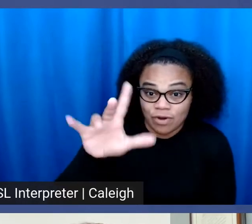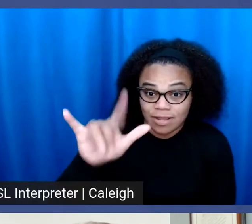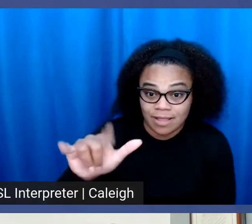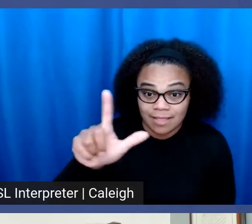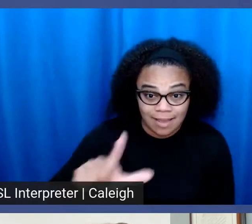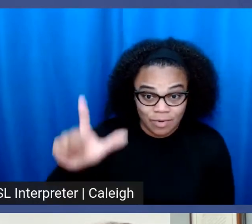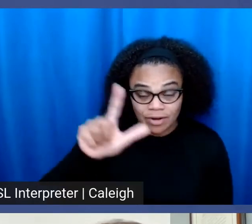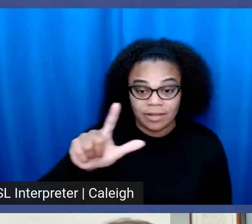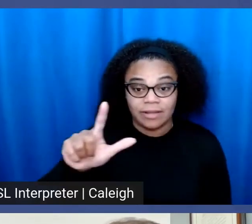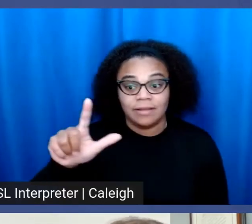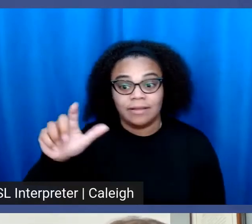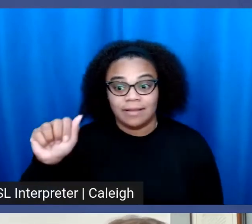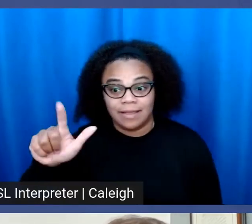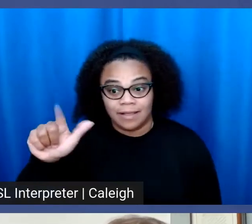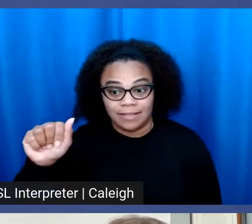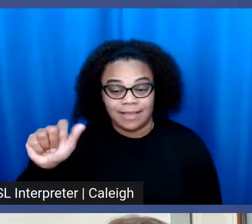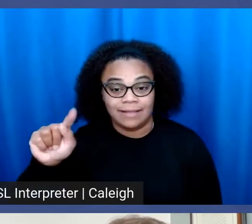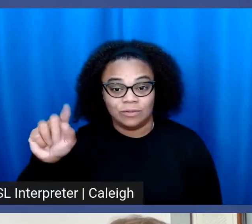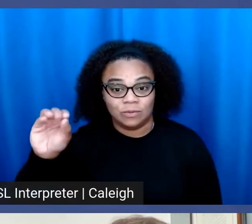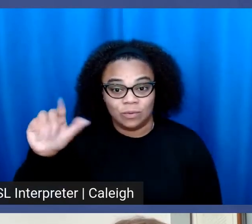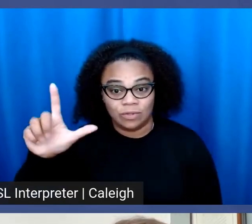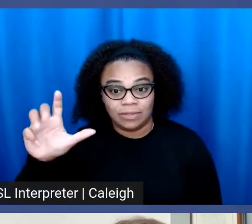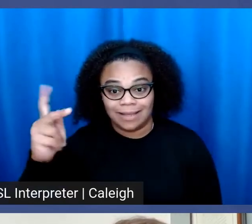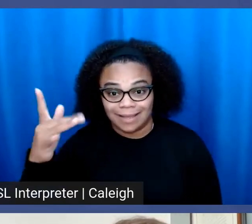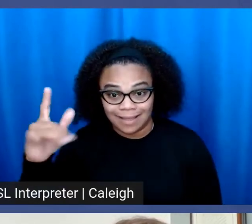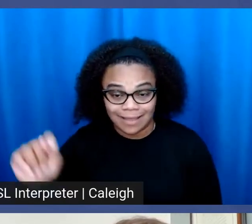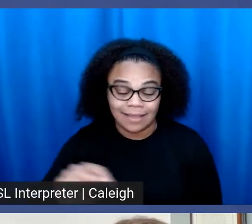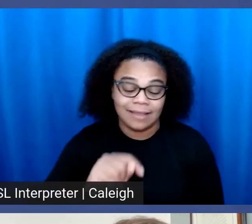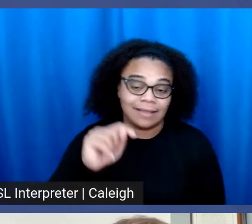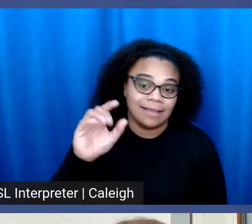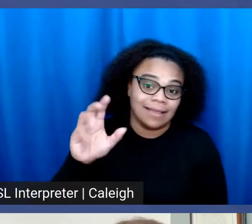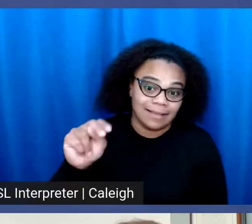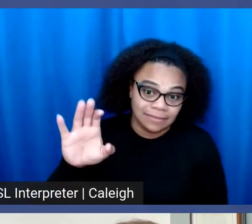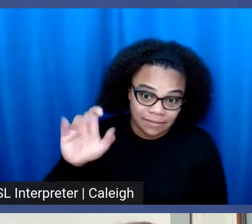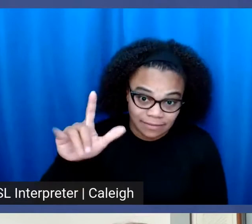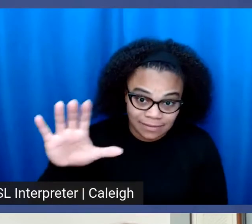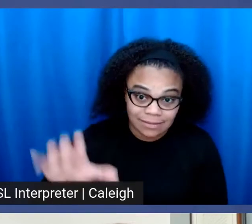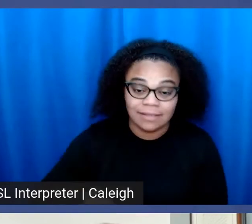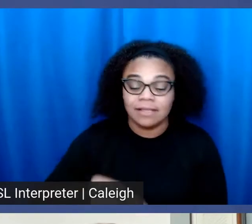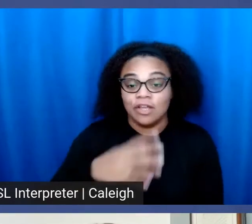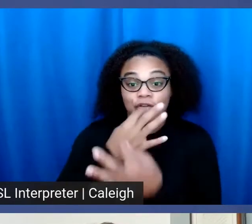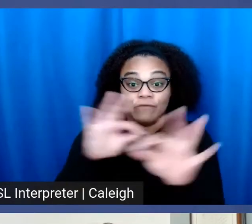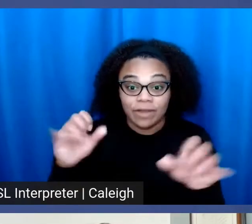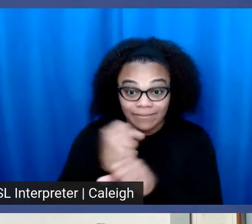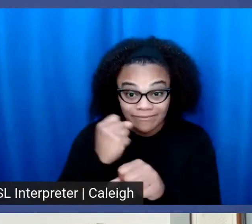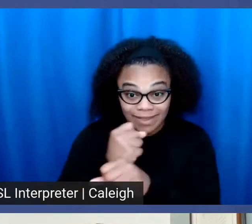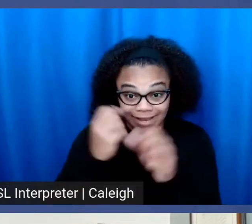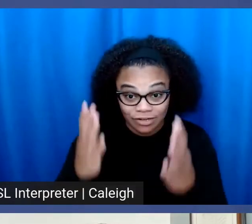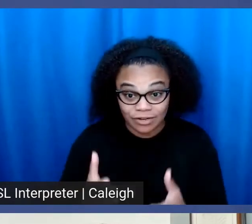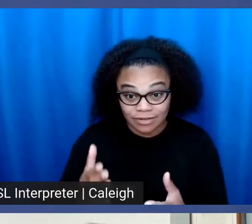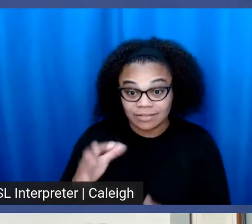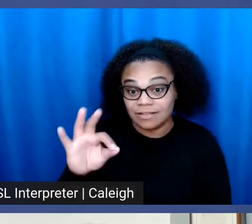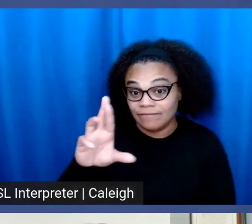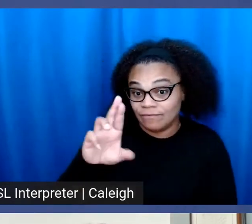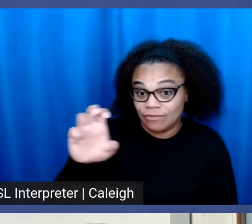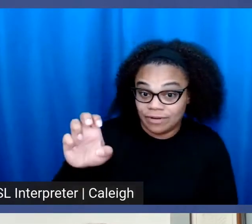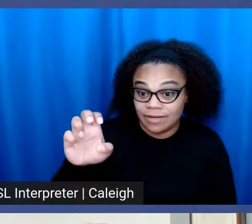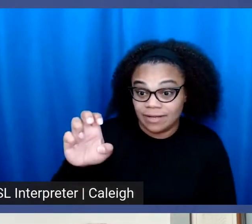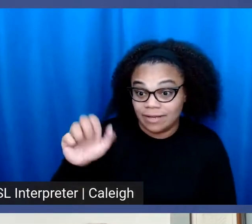that's the ALA's toolkit, NCAC, Freedom Fighters down in Texas, that's freedom,